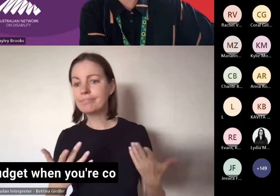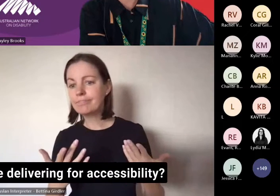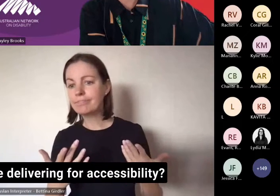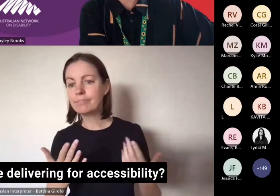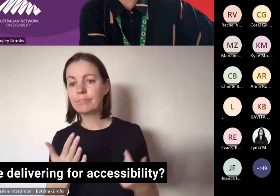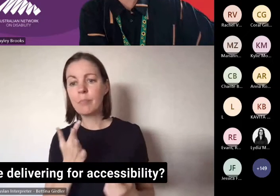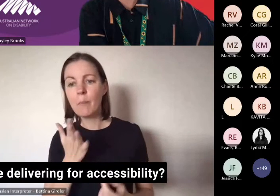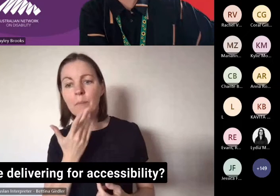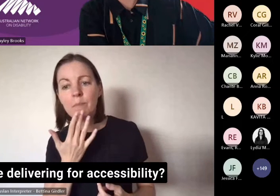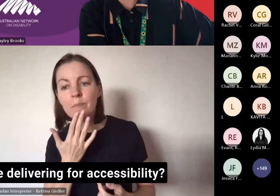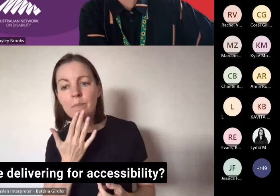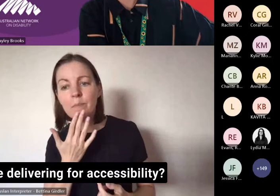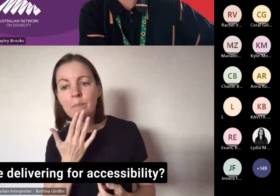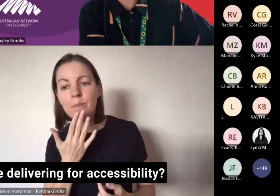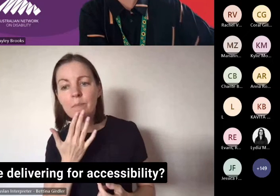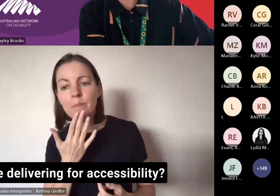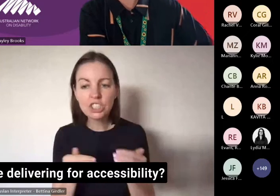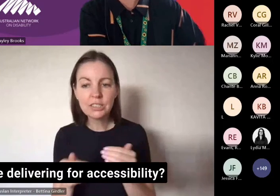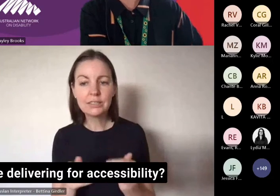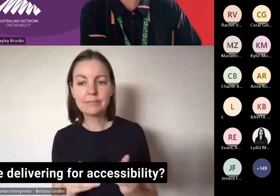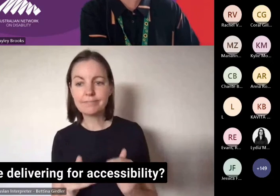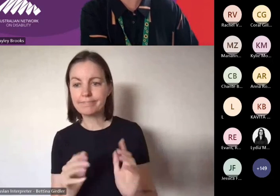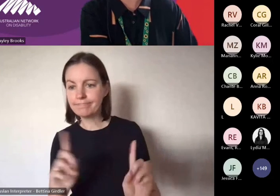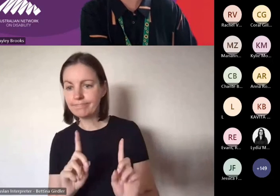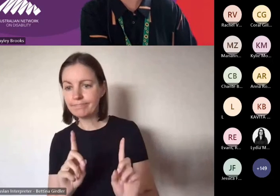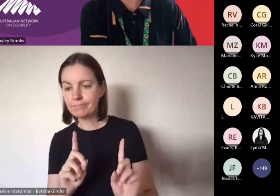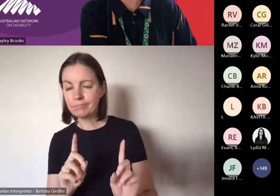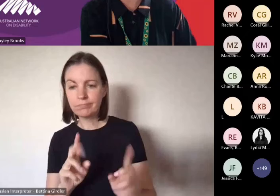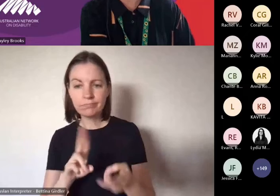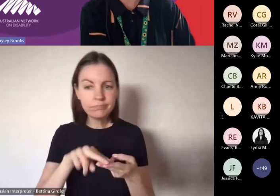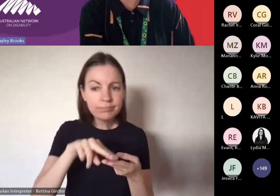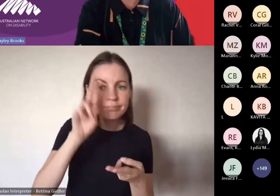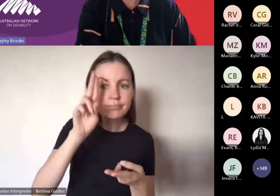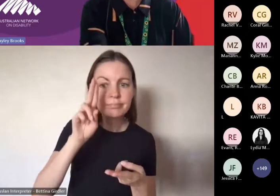you're co-designing and you're delivering for accessibility?